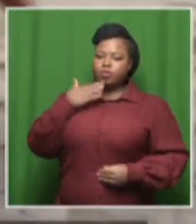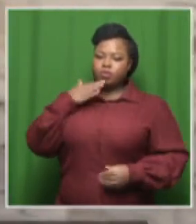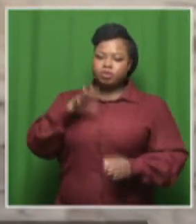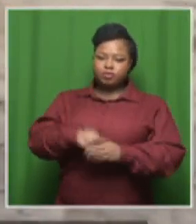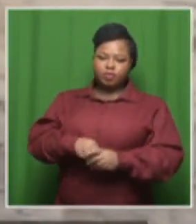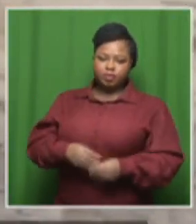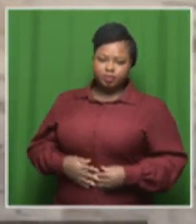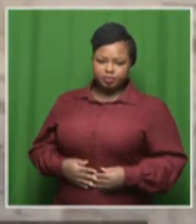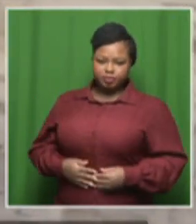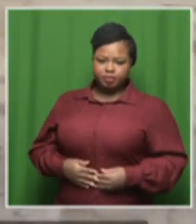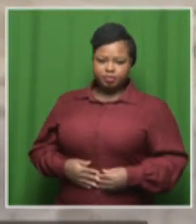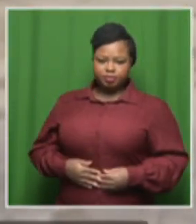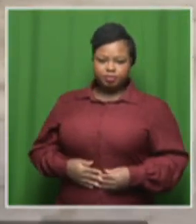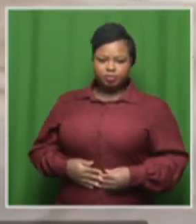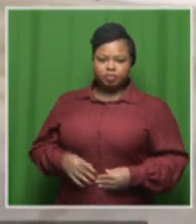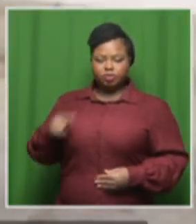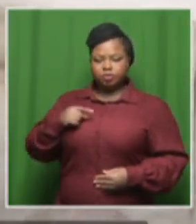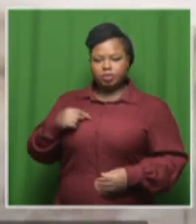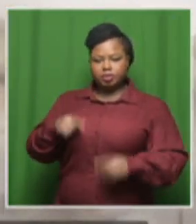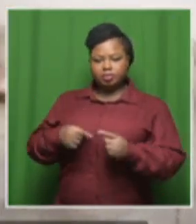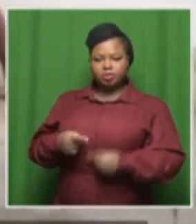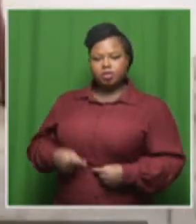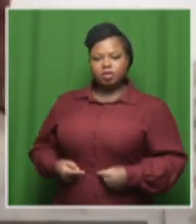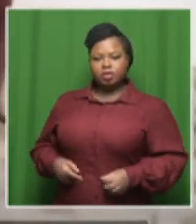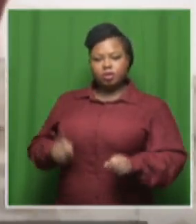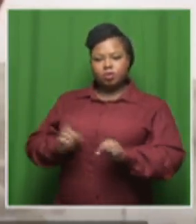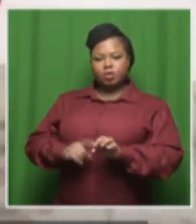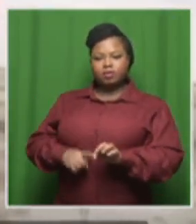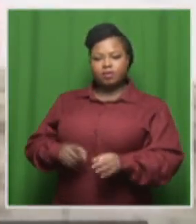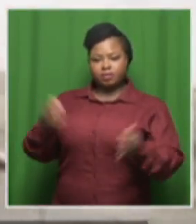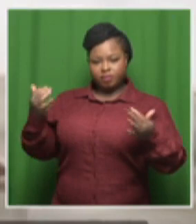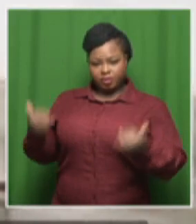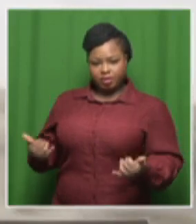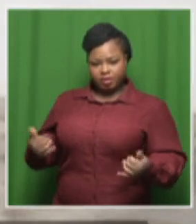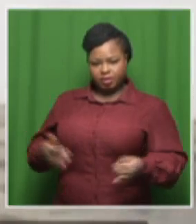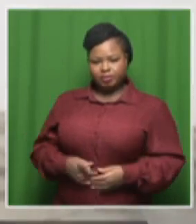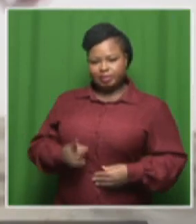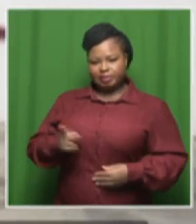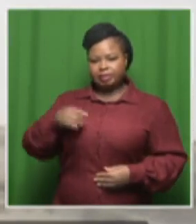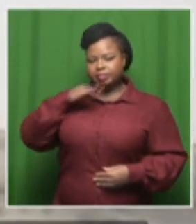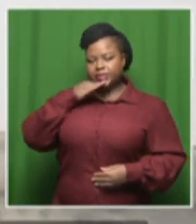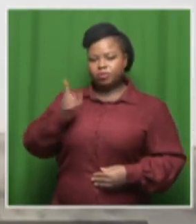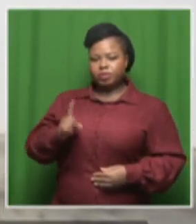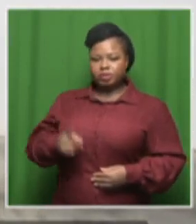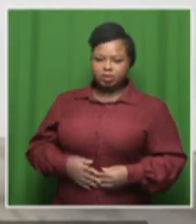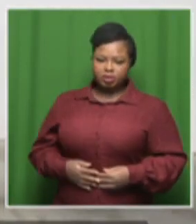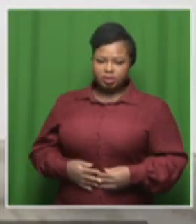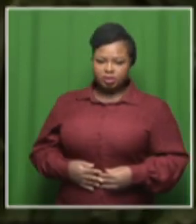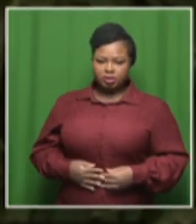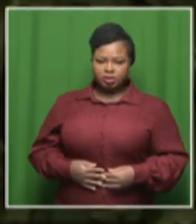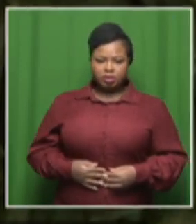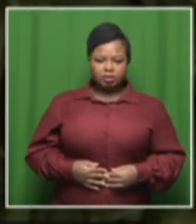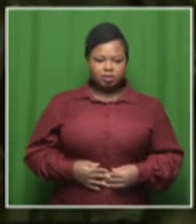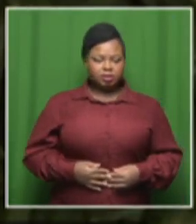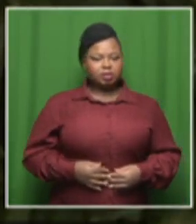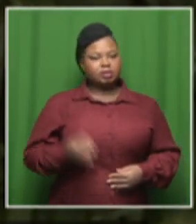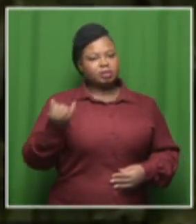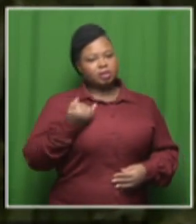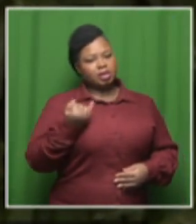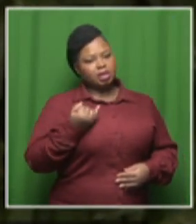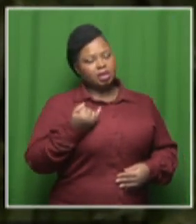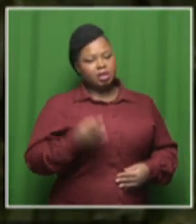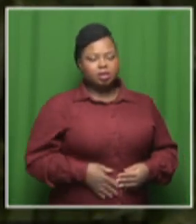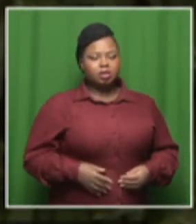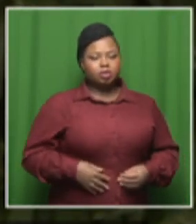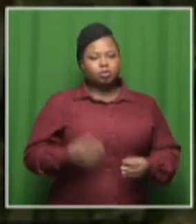involved, and just in terms of the qualifiers this time around, what this means for them holistically as people. It's like an escape from the